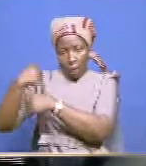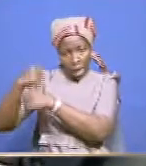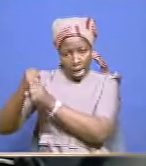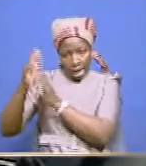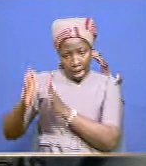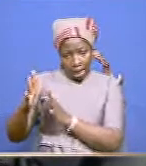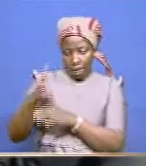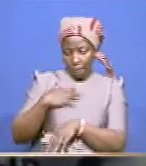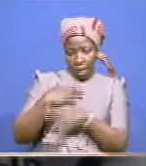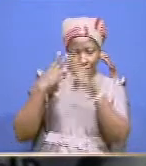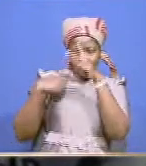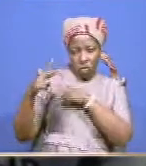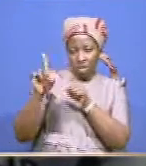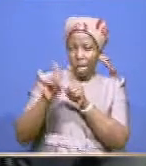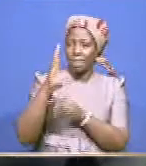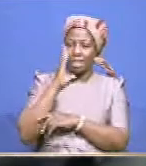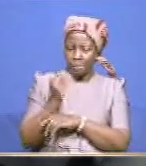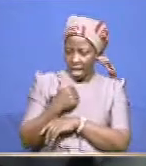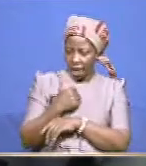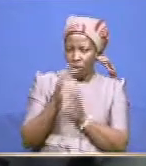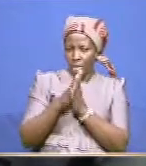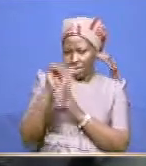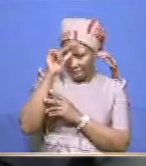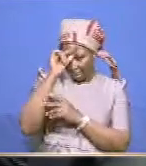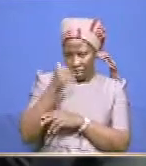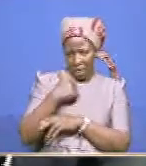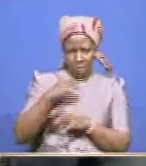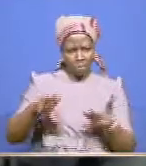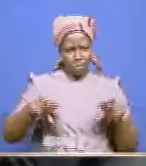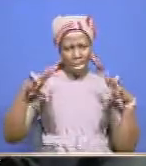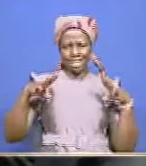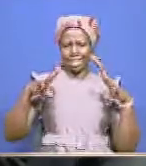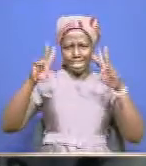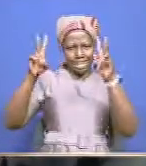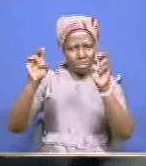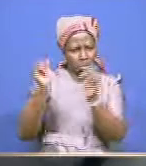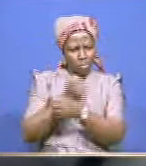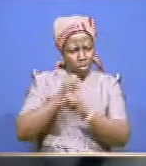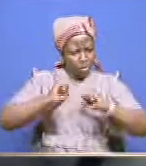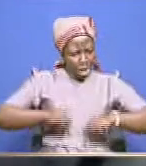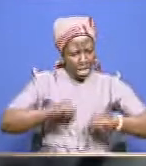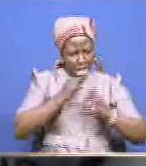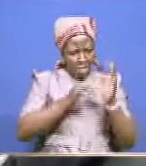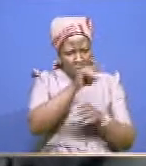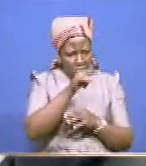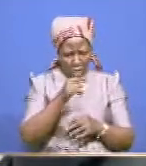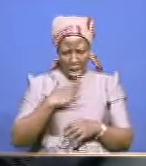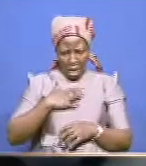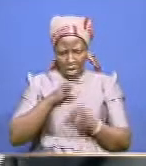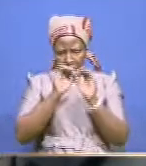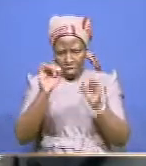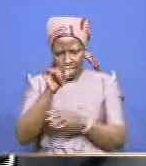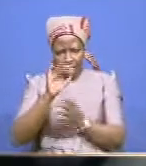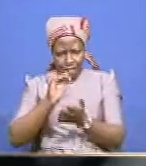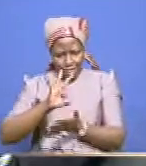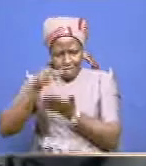my view and the experience that I have in government is an ego issue. We cannot disagree on funds that do not belong to us. These funds do not belong to the